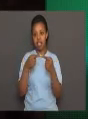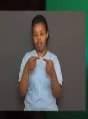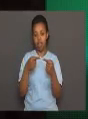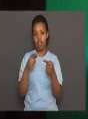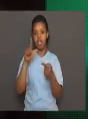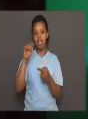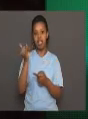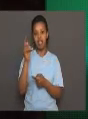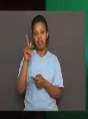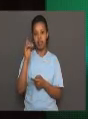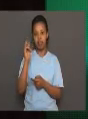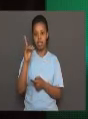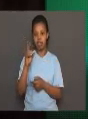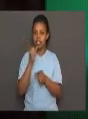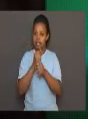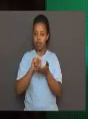is formed.